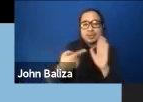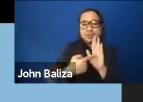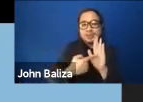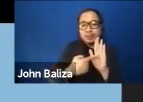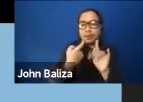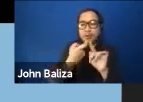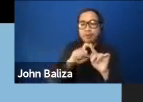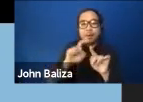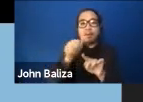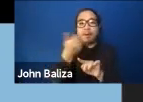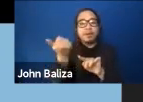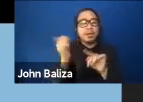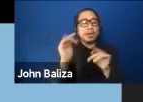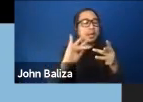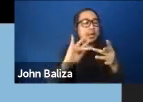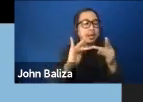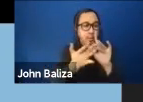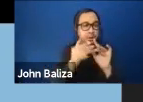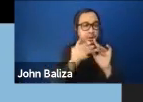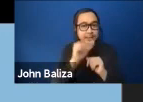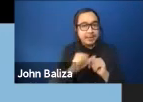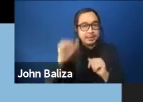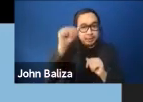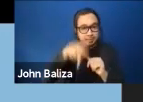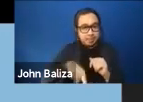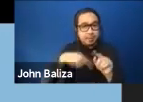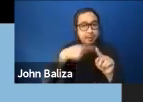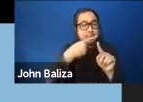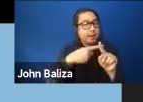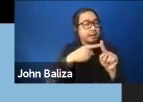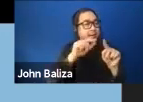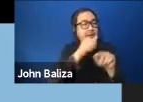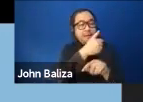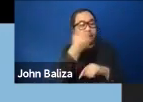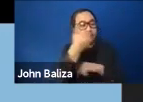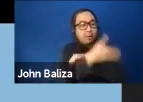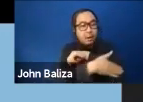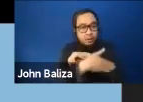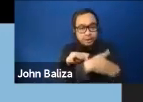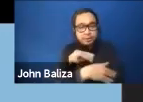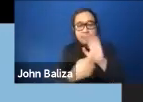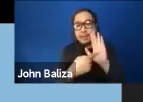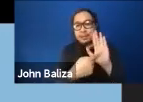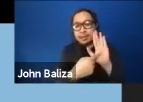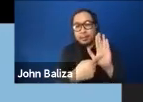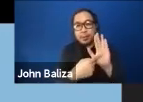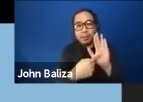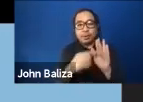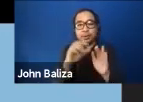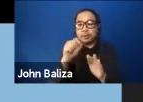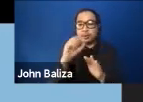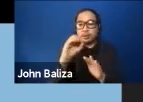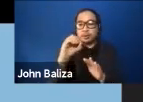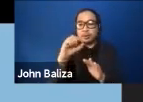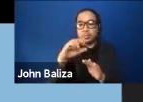region and also in the world. For example, from ASEAN SOGIE Caucus,